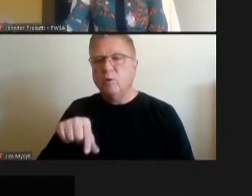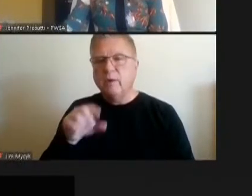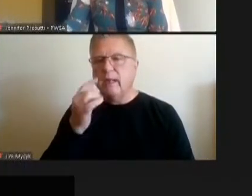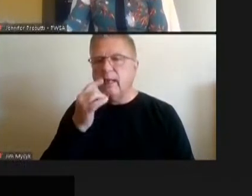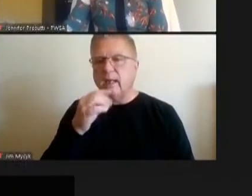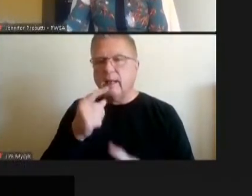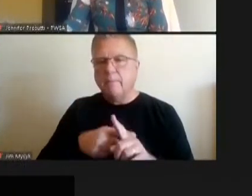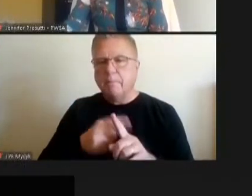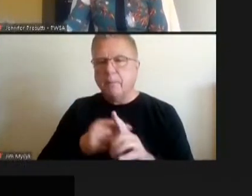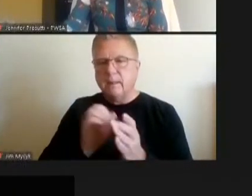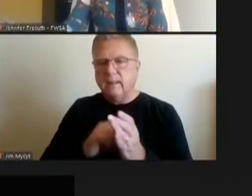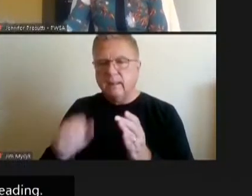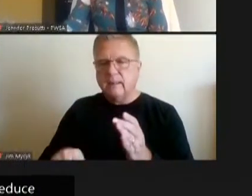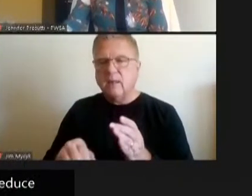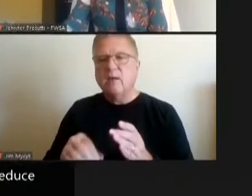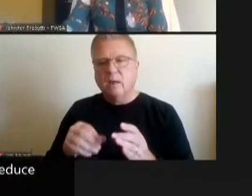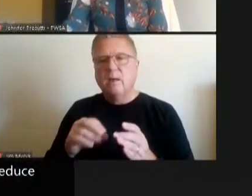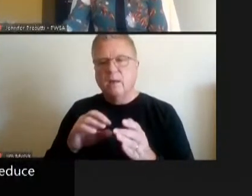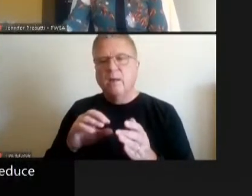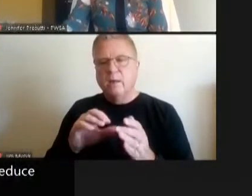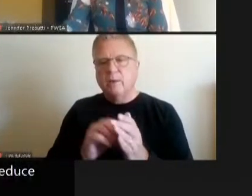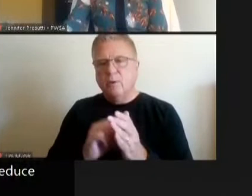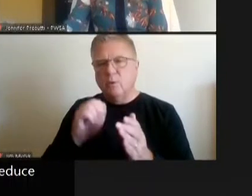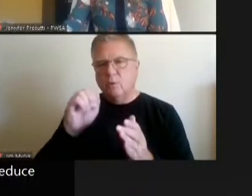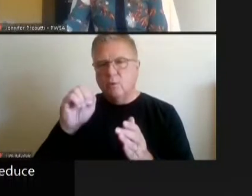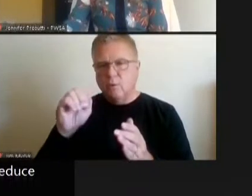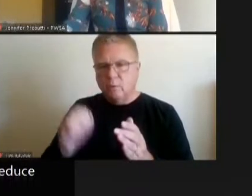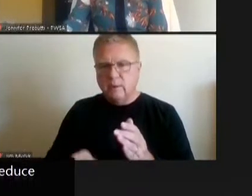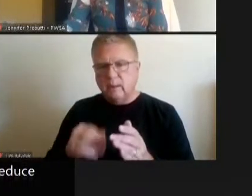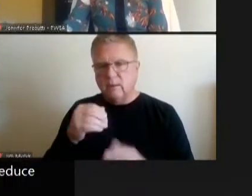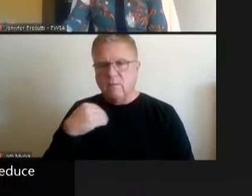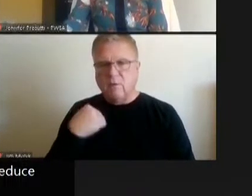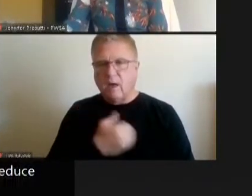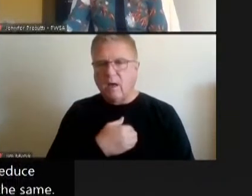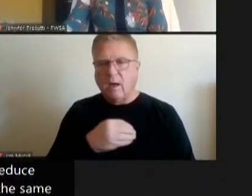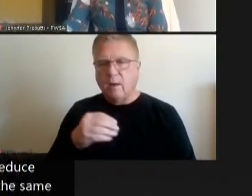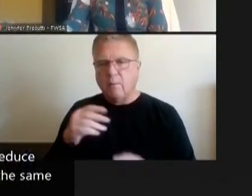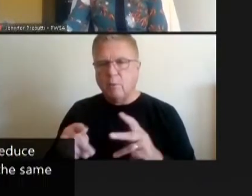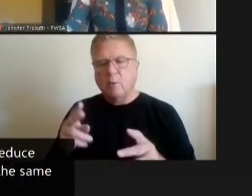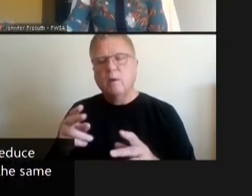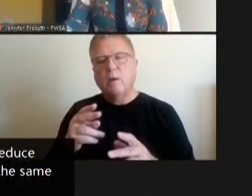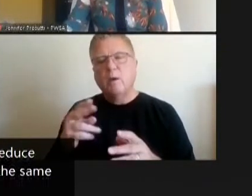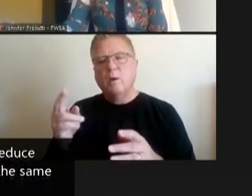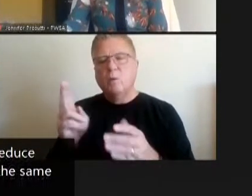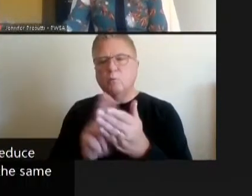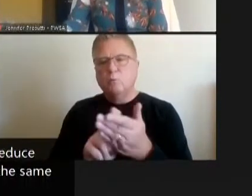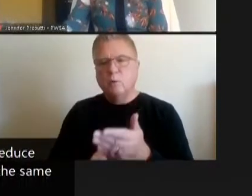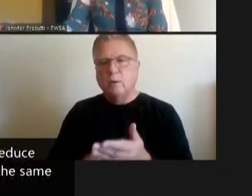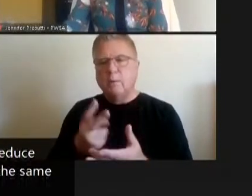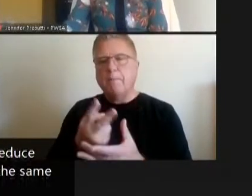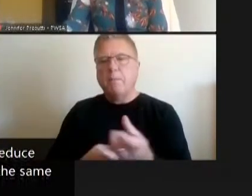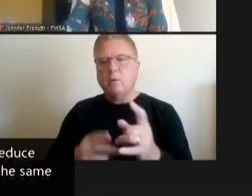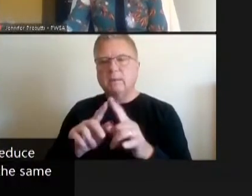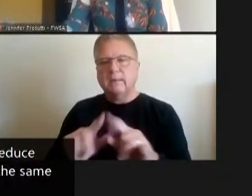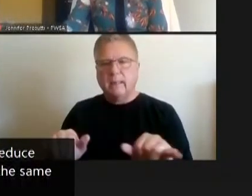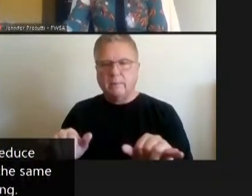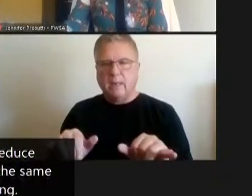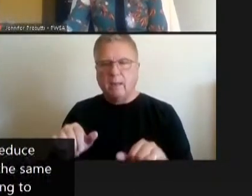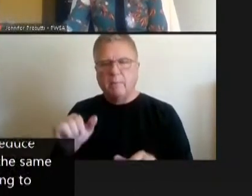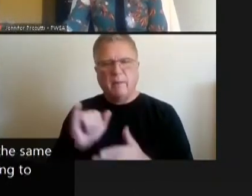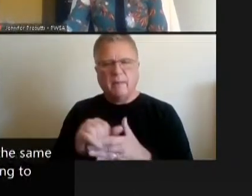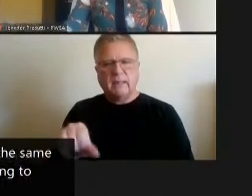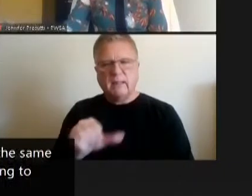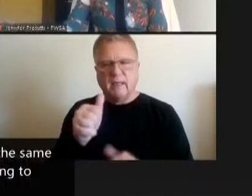ours. Let's again reduce that barrier to entry and enroll them both in the same time. And that's another area that we're looking to build